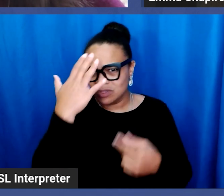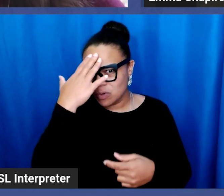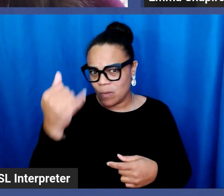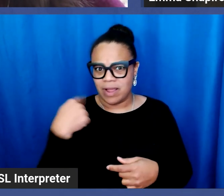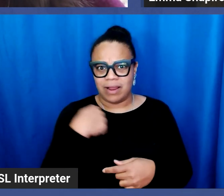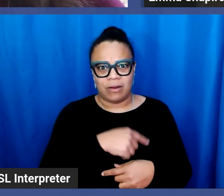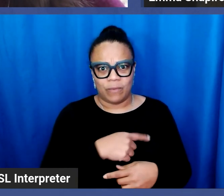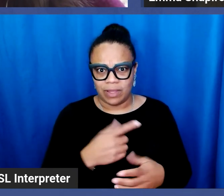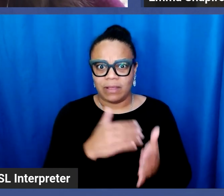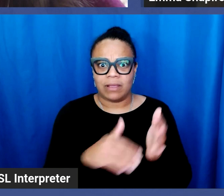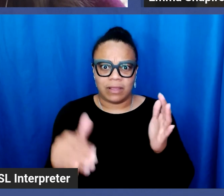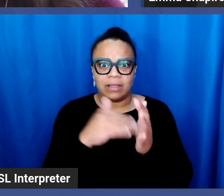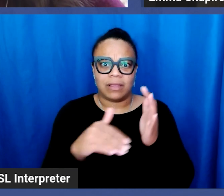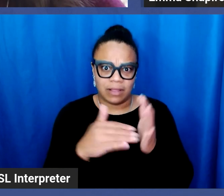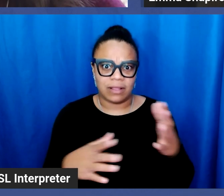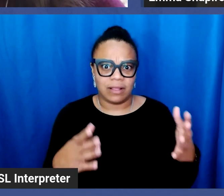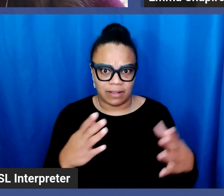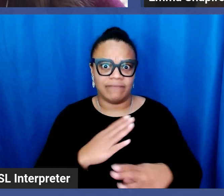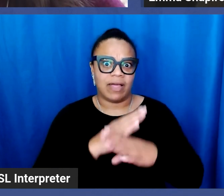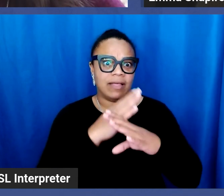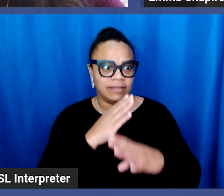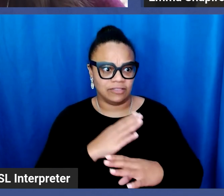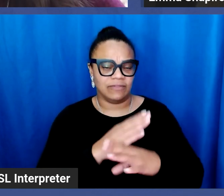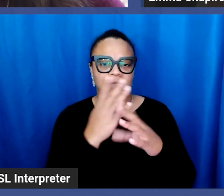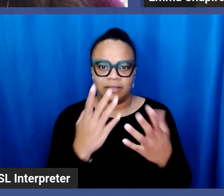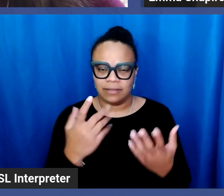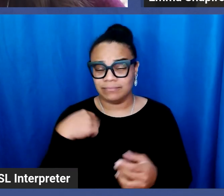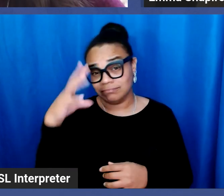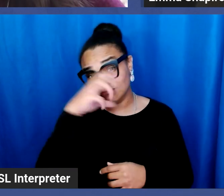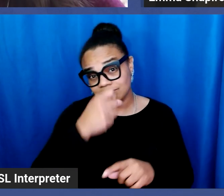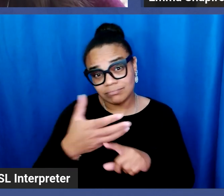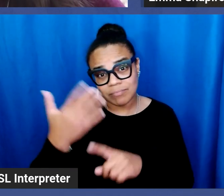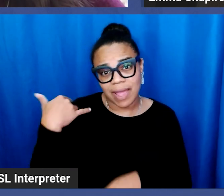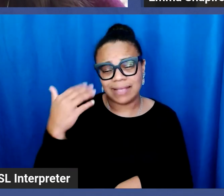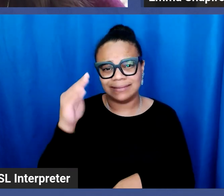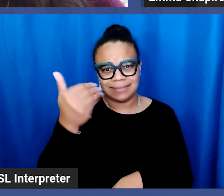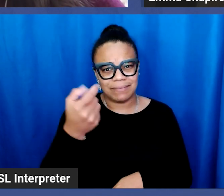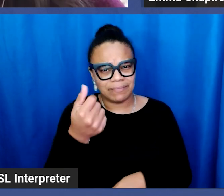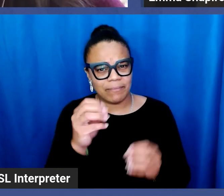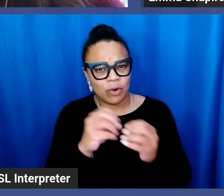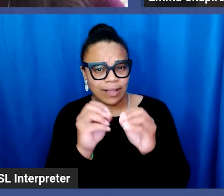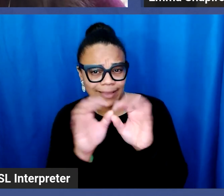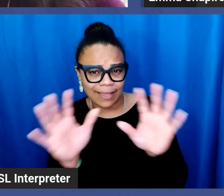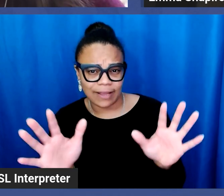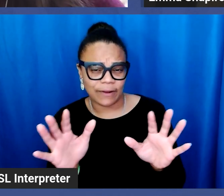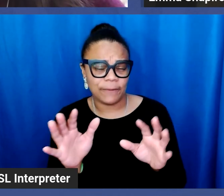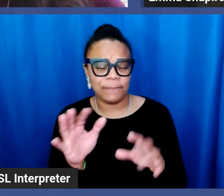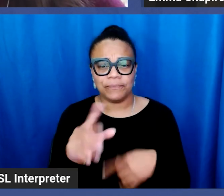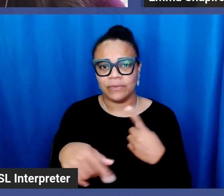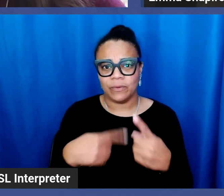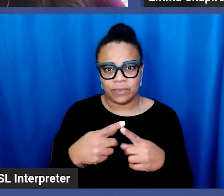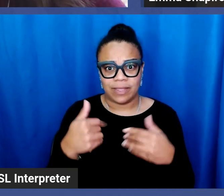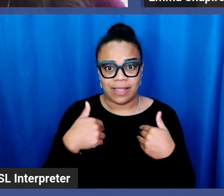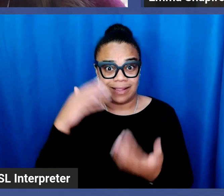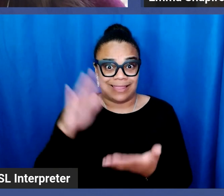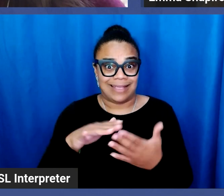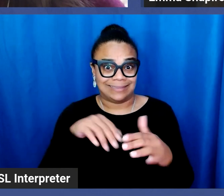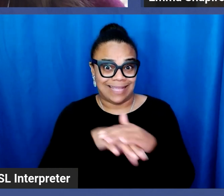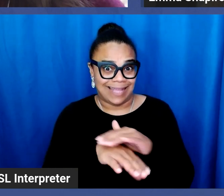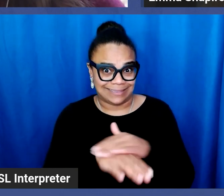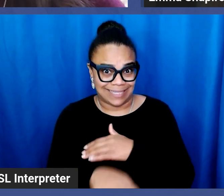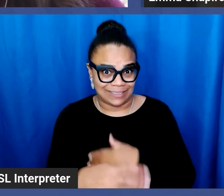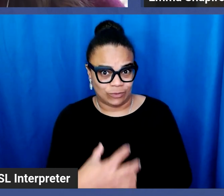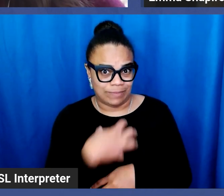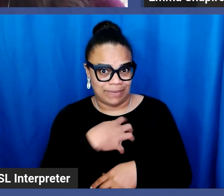of violations. I guess in the past it felt a bit more cut and dry when they had less access to